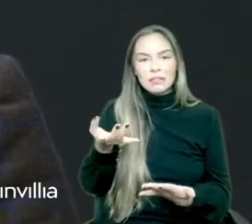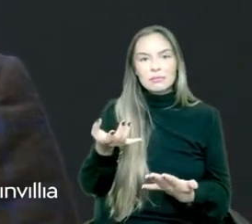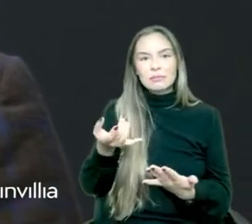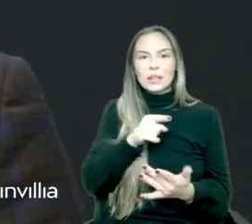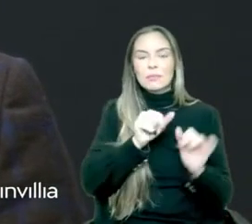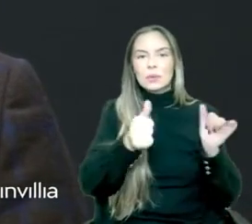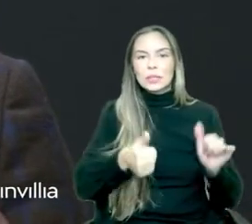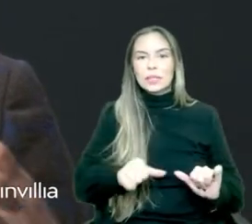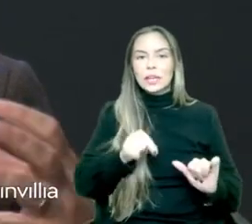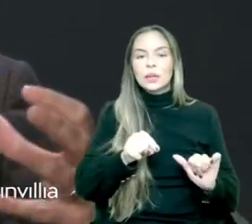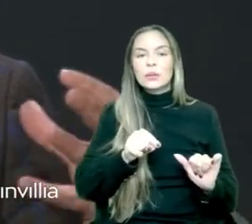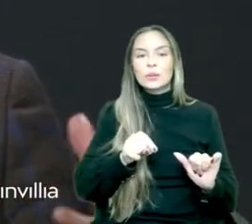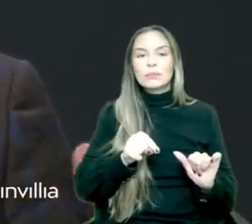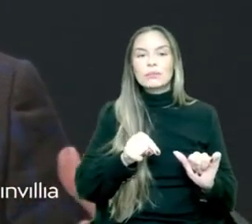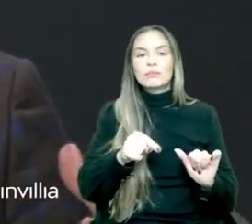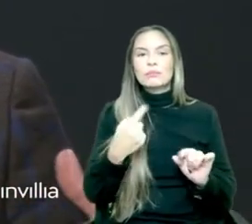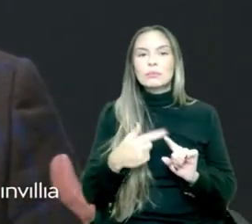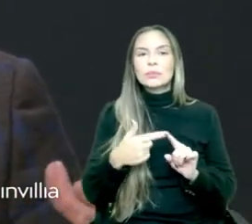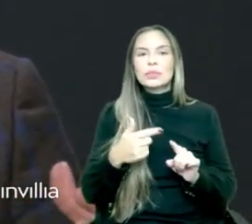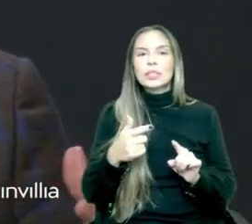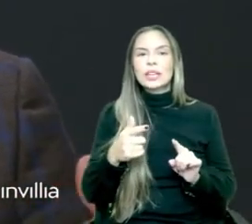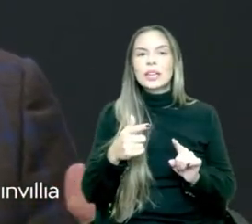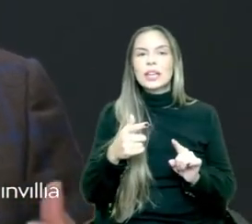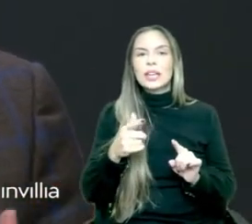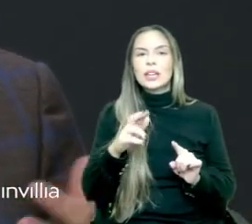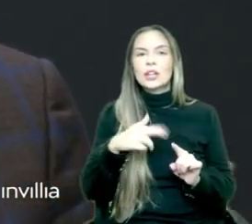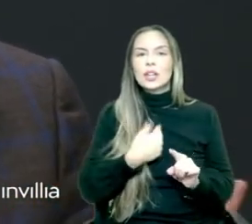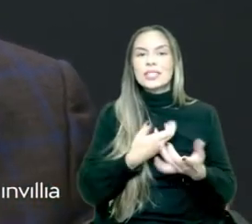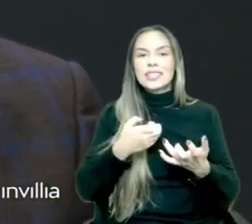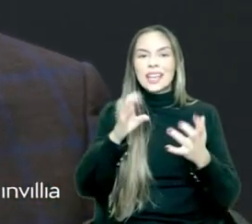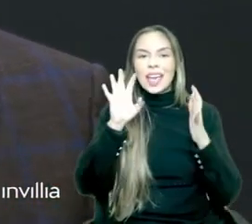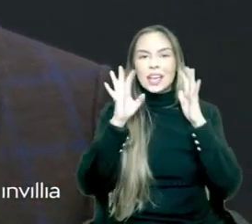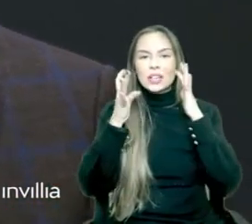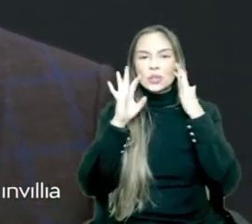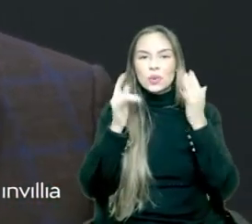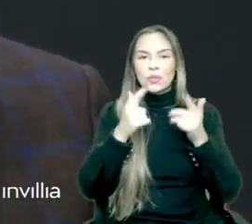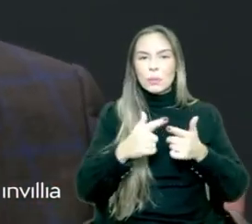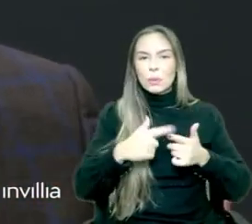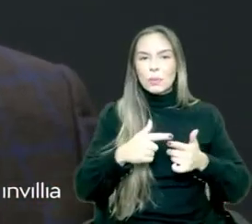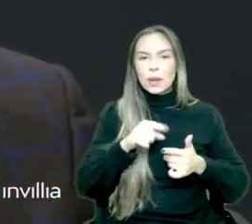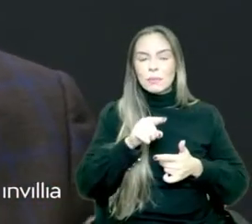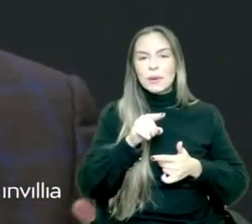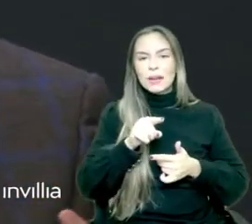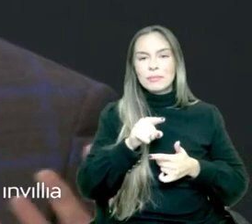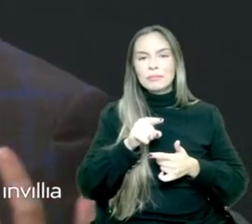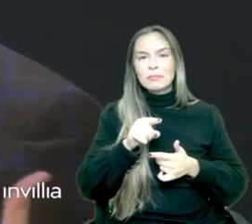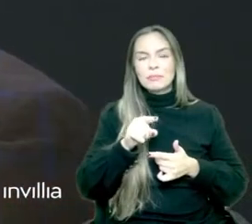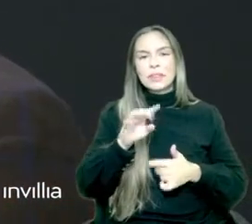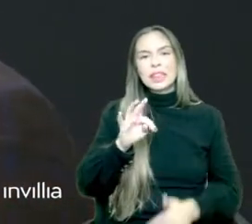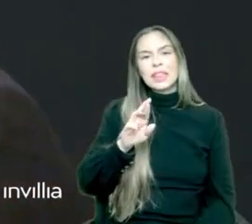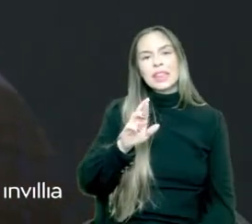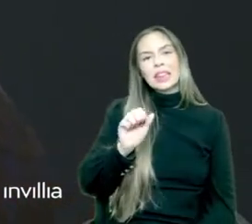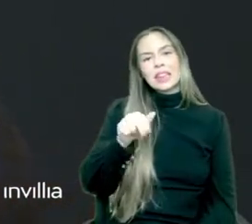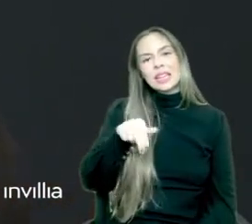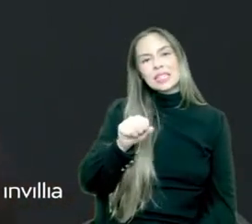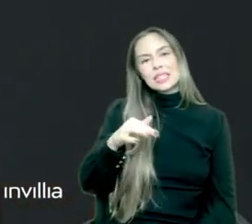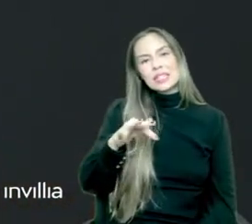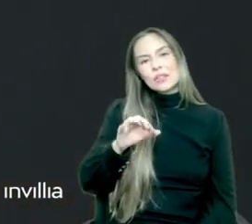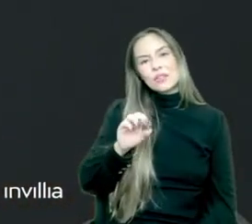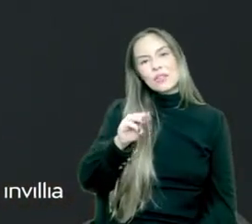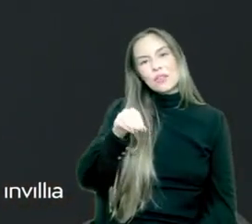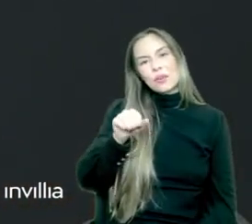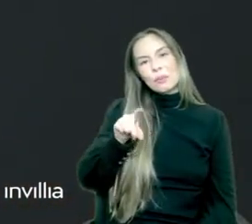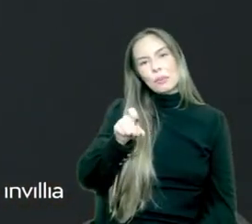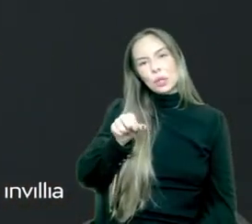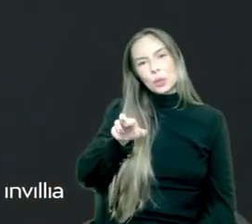we went out to solve the problem with transformers. So for those that don't know, just about every model today is